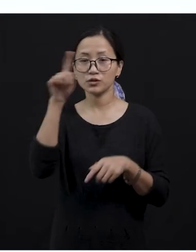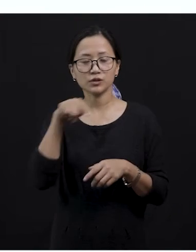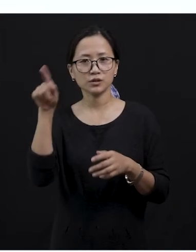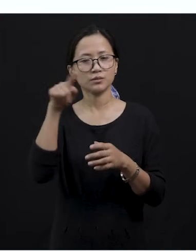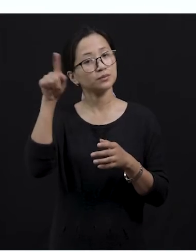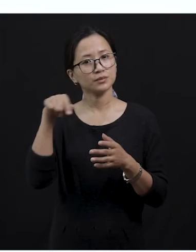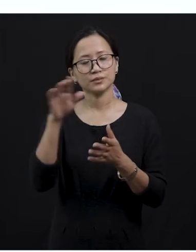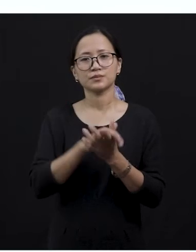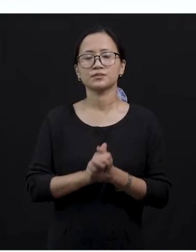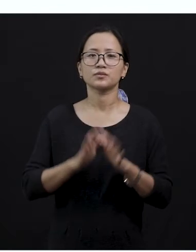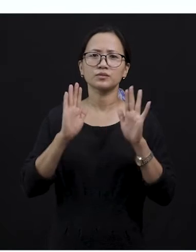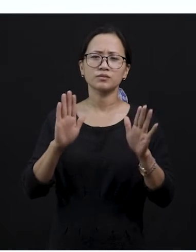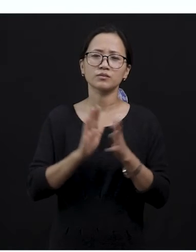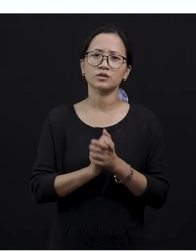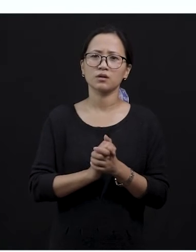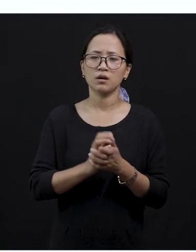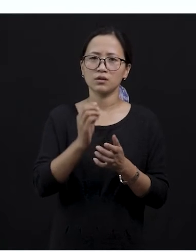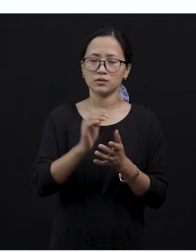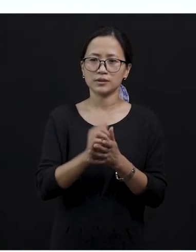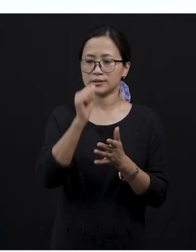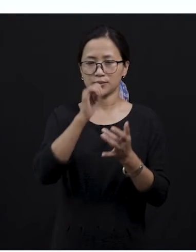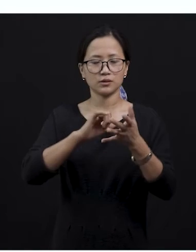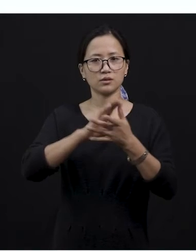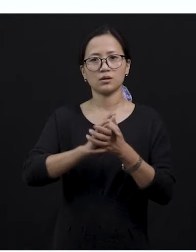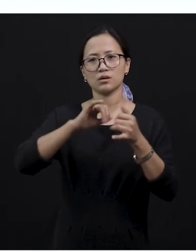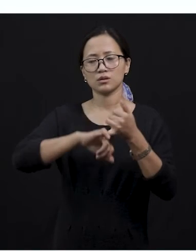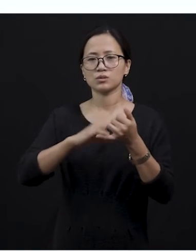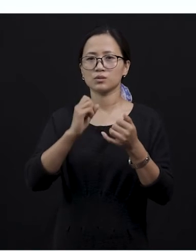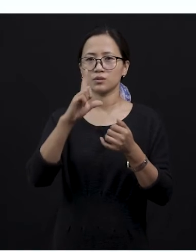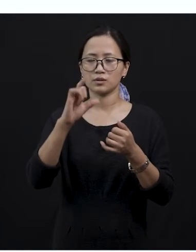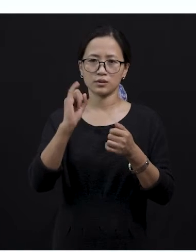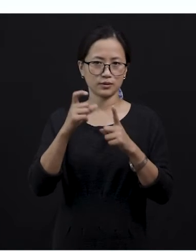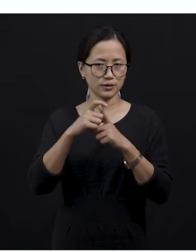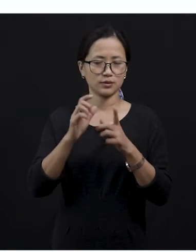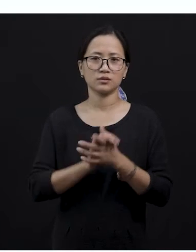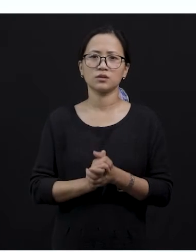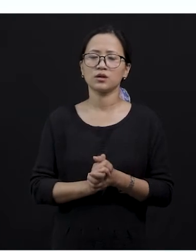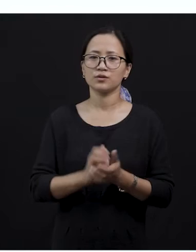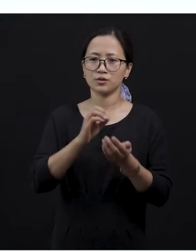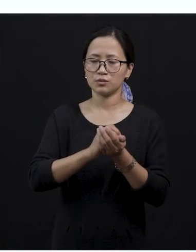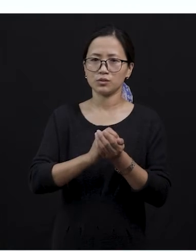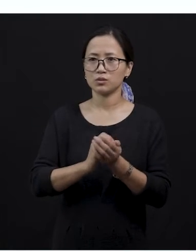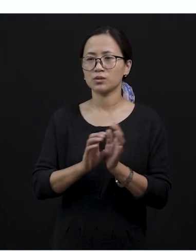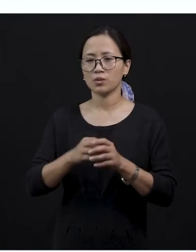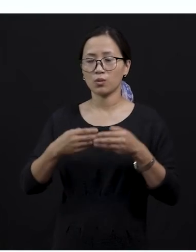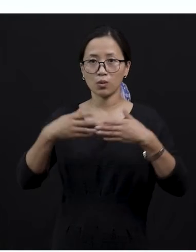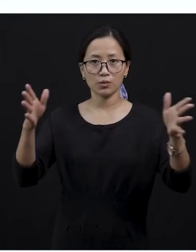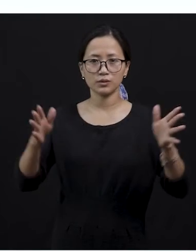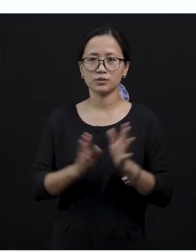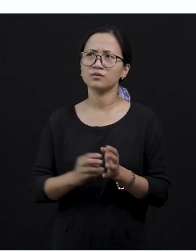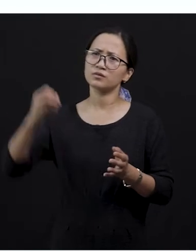cube, isn't it? And now if you bring it out and keep it in the open, okay, or if you heat it,